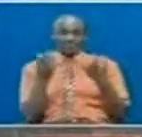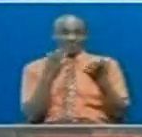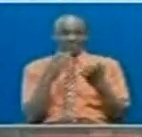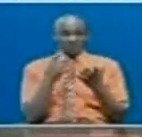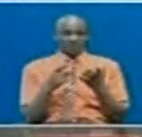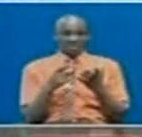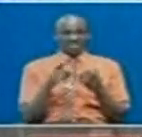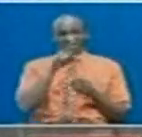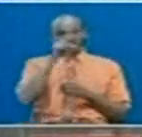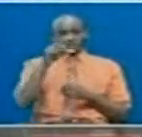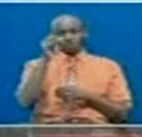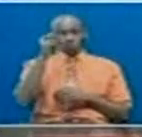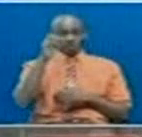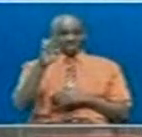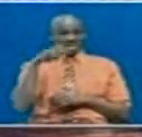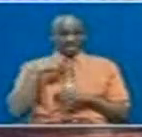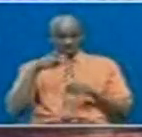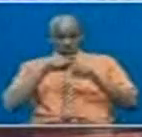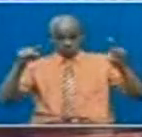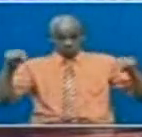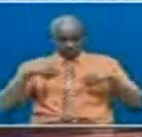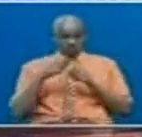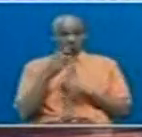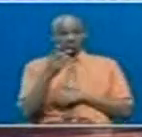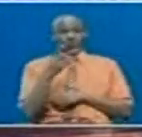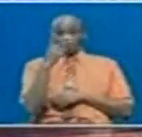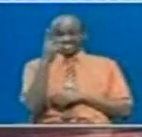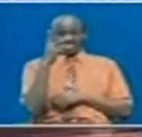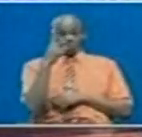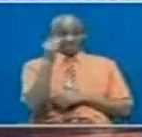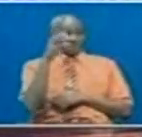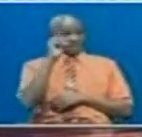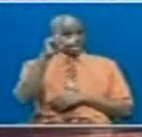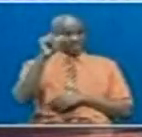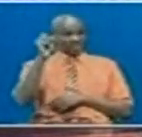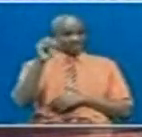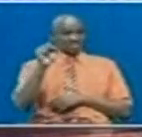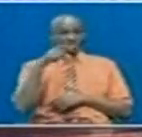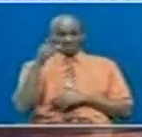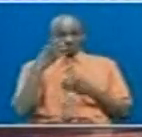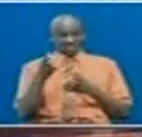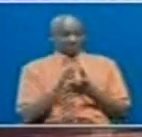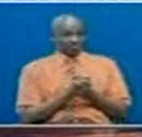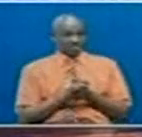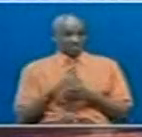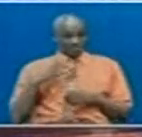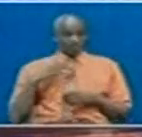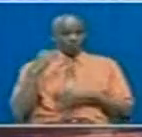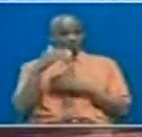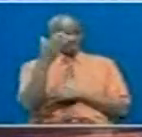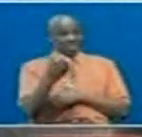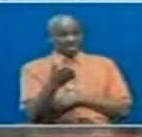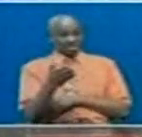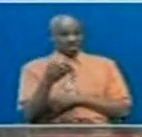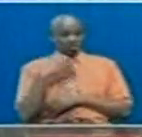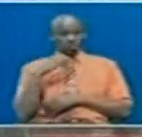a zone. Like a buffer zone? A buffer zone for 20 miles or even more from the tip of our border all the way